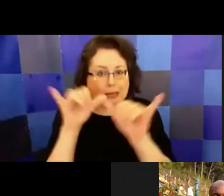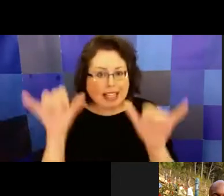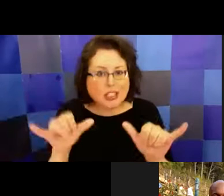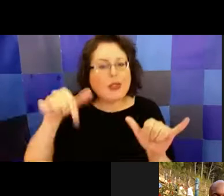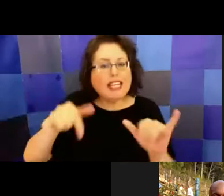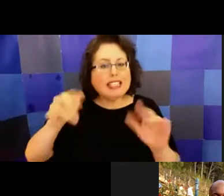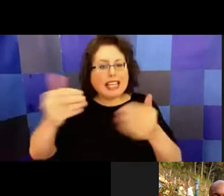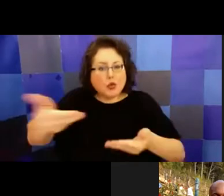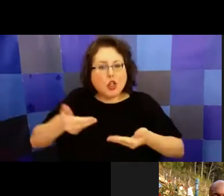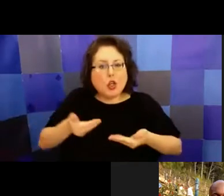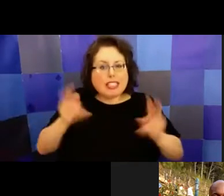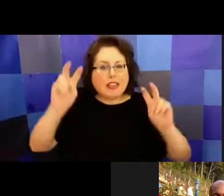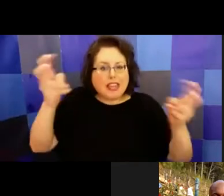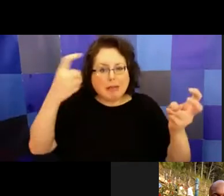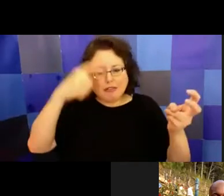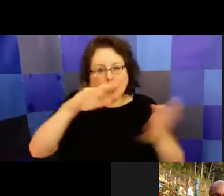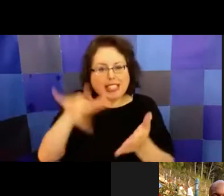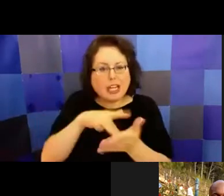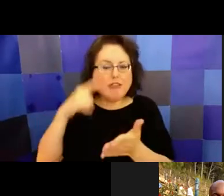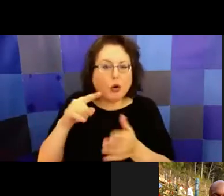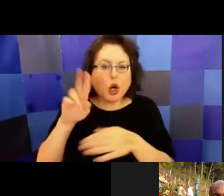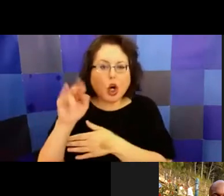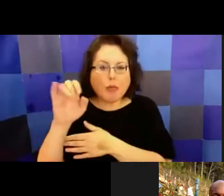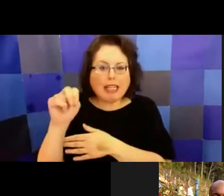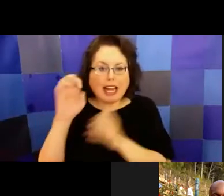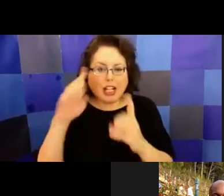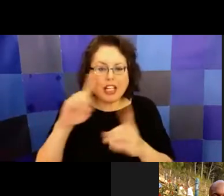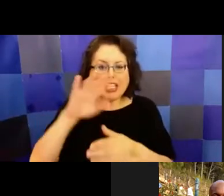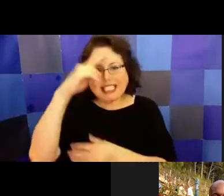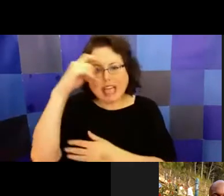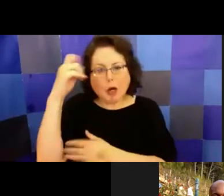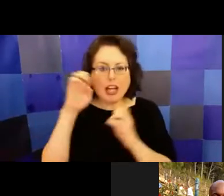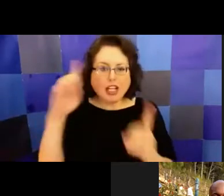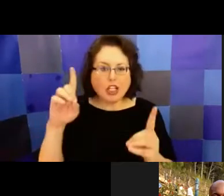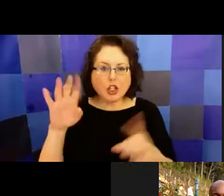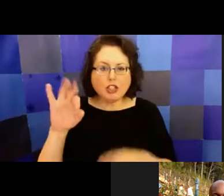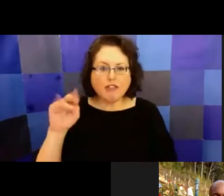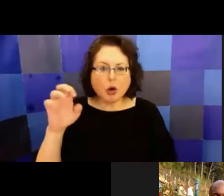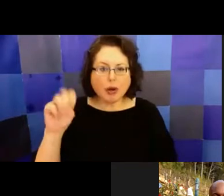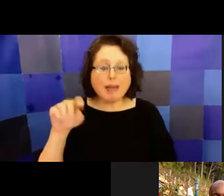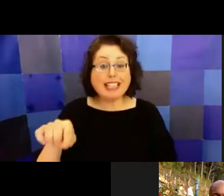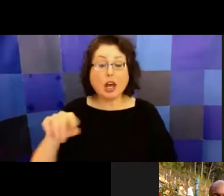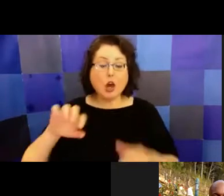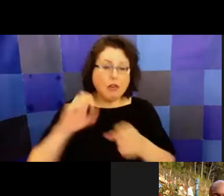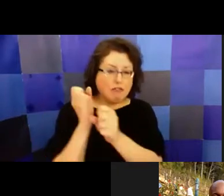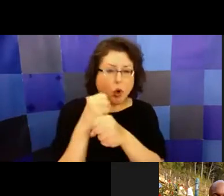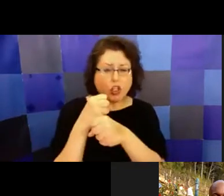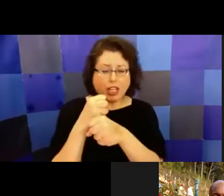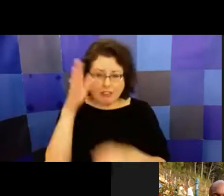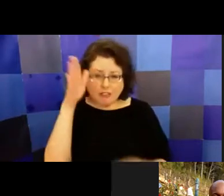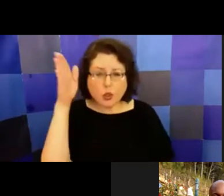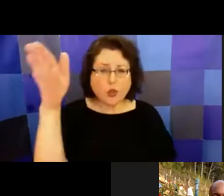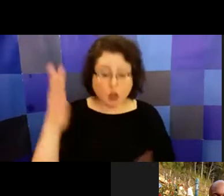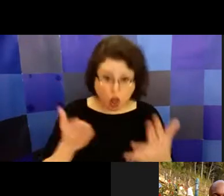theme for our Center for Urban Education Summer Educators Forum. It is Forging Futures Through Black